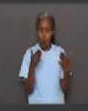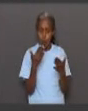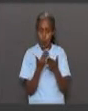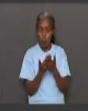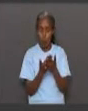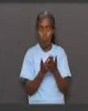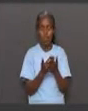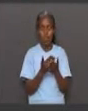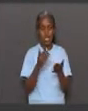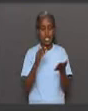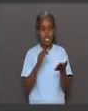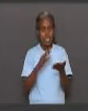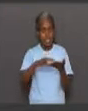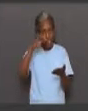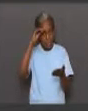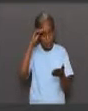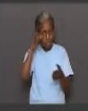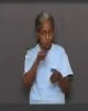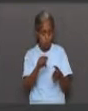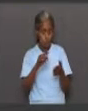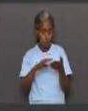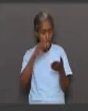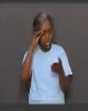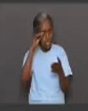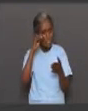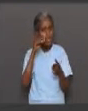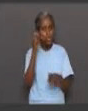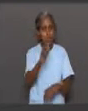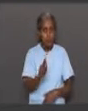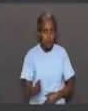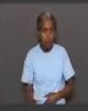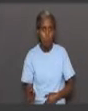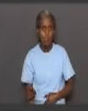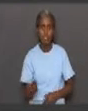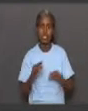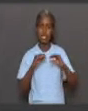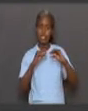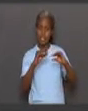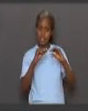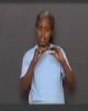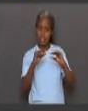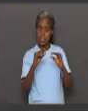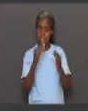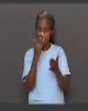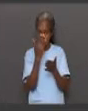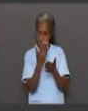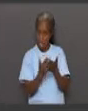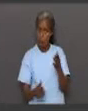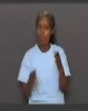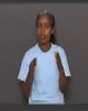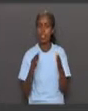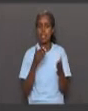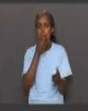the subjects that you learn in school, geometry teaches some of the